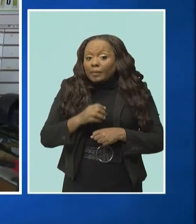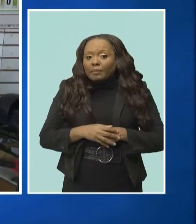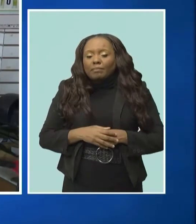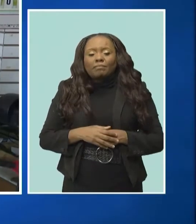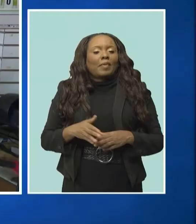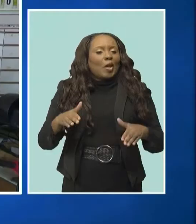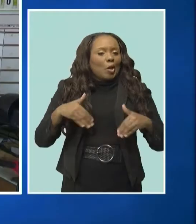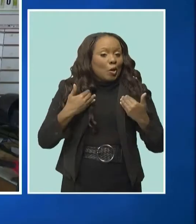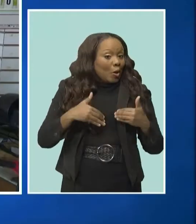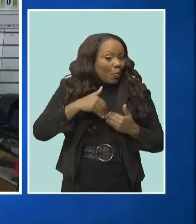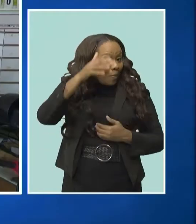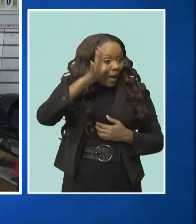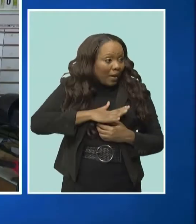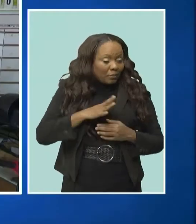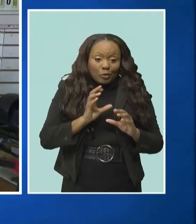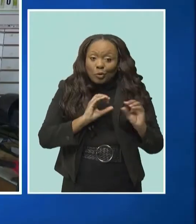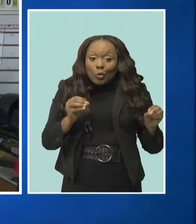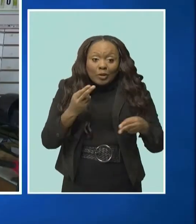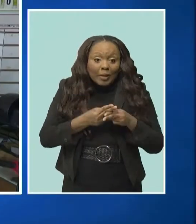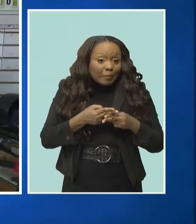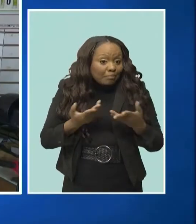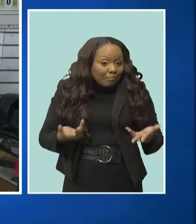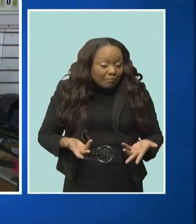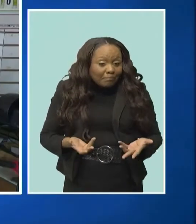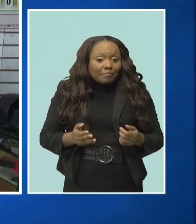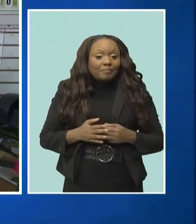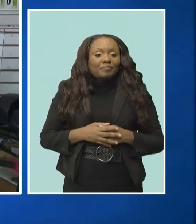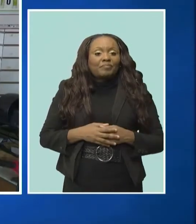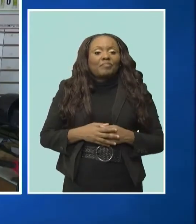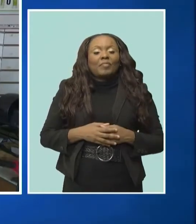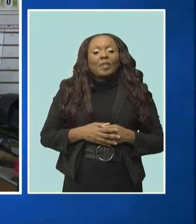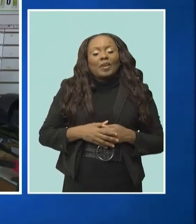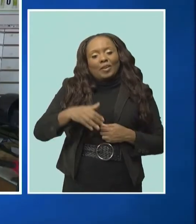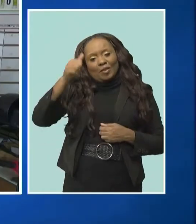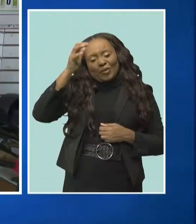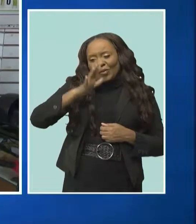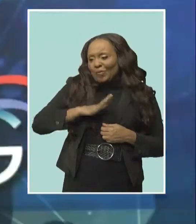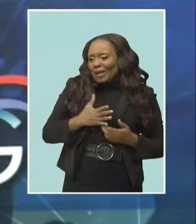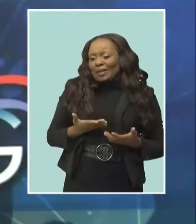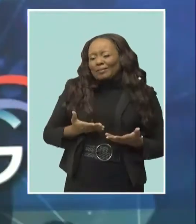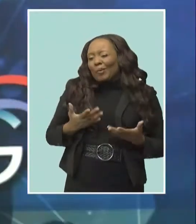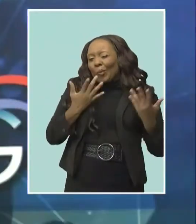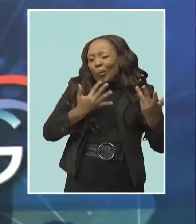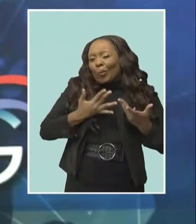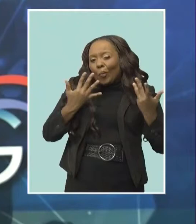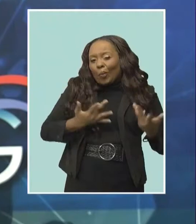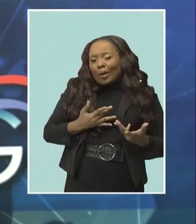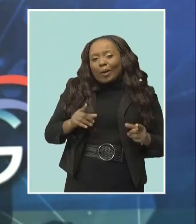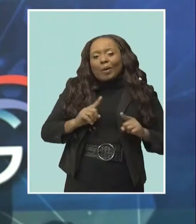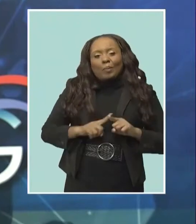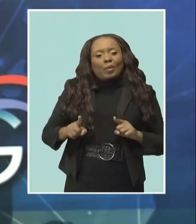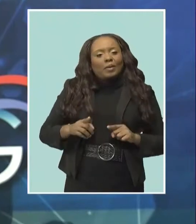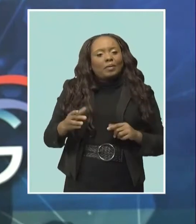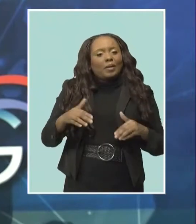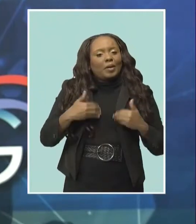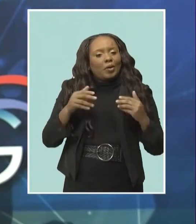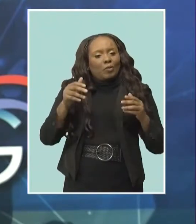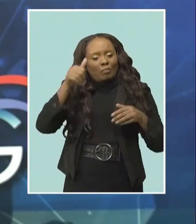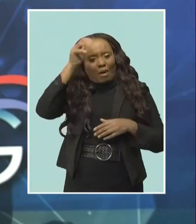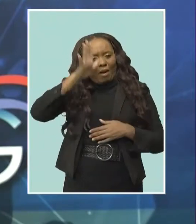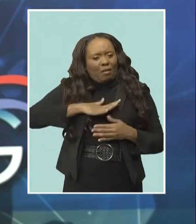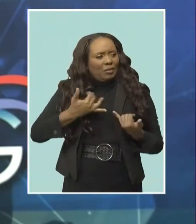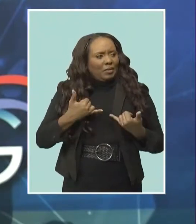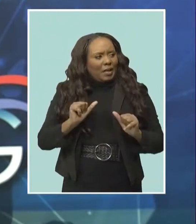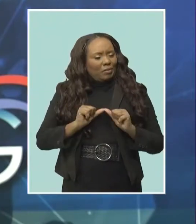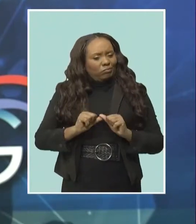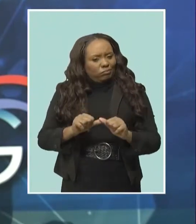connections. While Mr. Arthur admitted that he did take a while before he collected, he said the win did not change the young man's character, and he